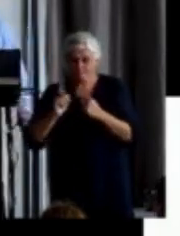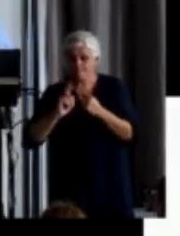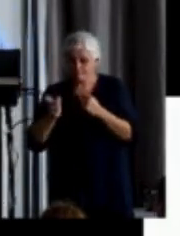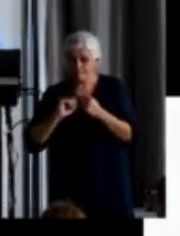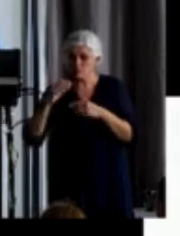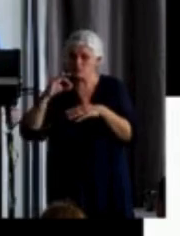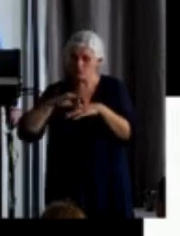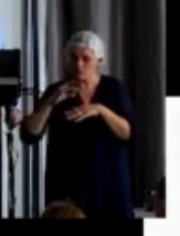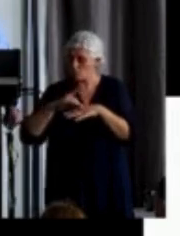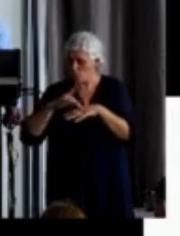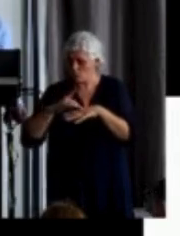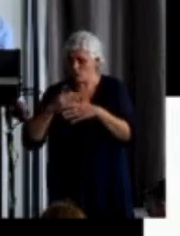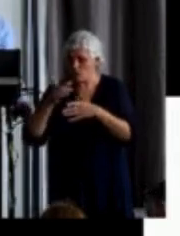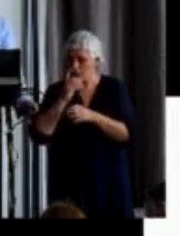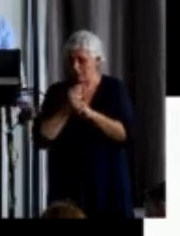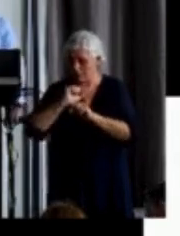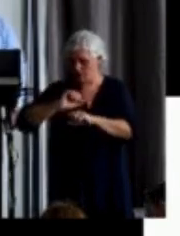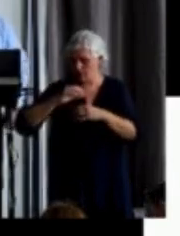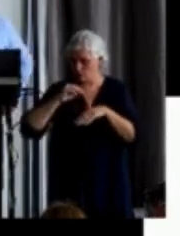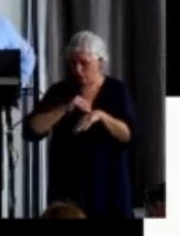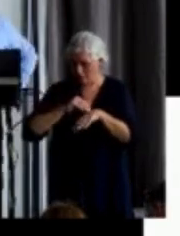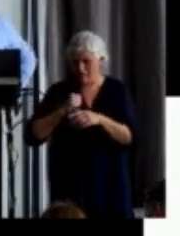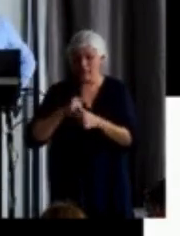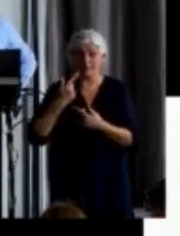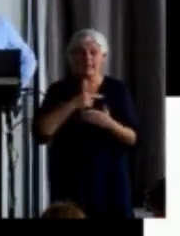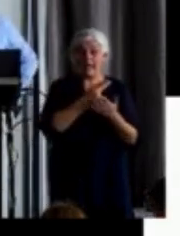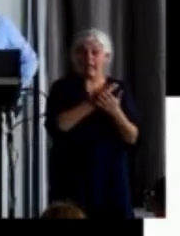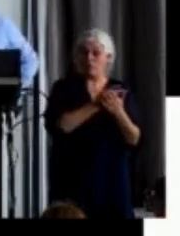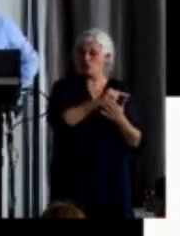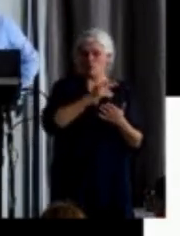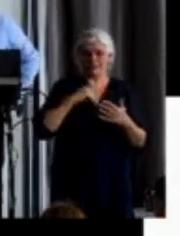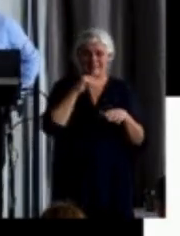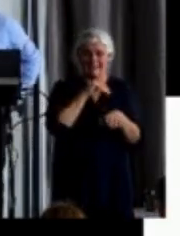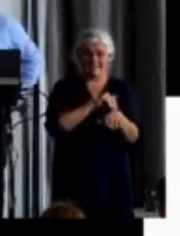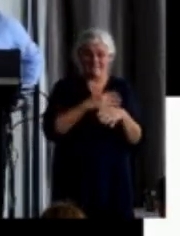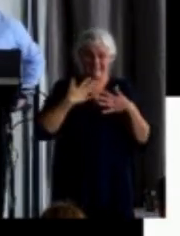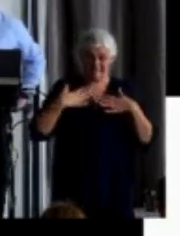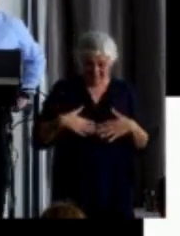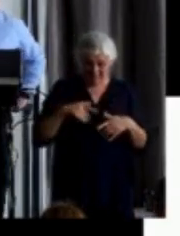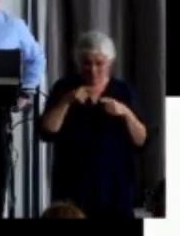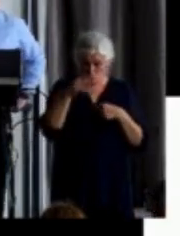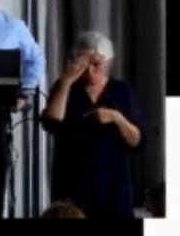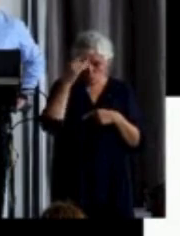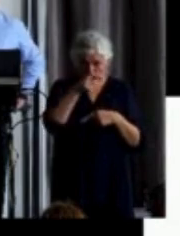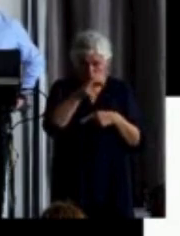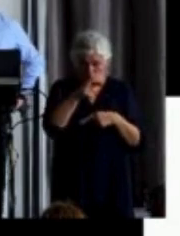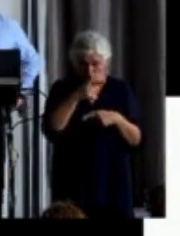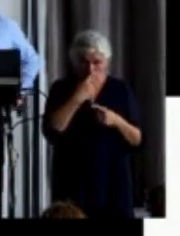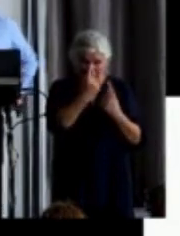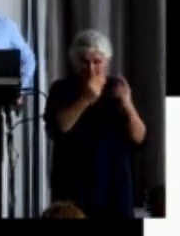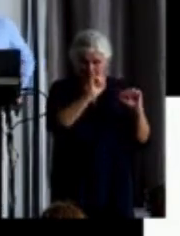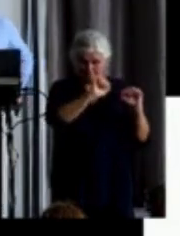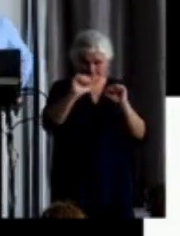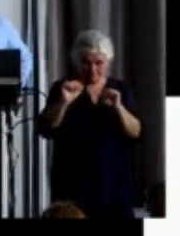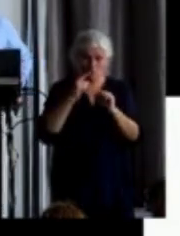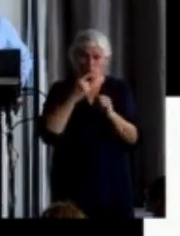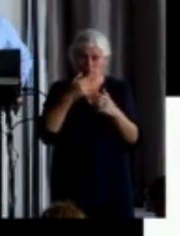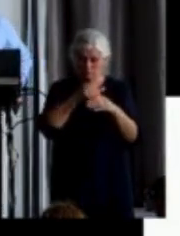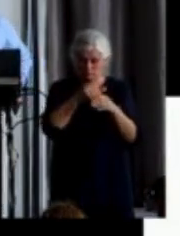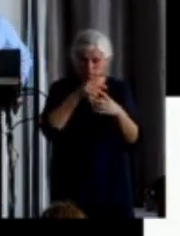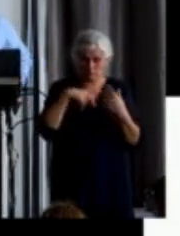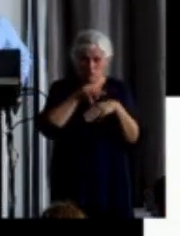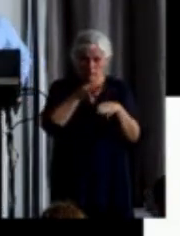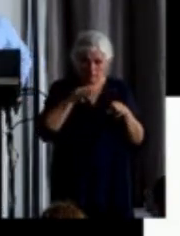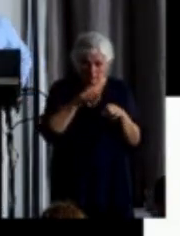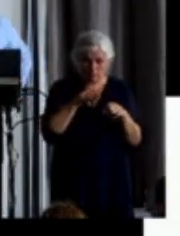doctor to discuss their issues. So epilepsy not only affects the physical state, as you know, of an individual, but in the context of